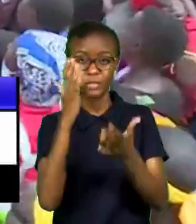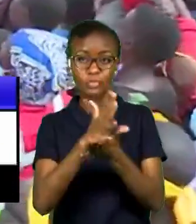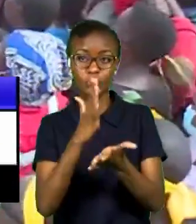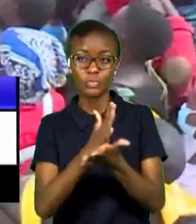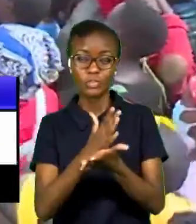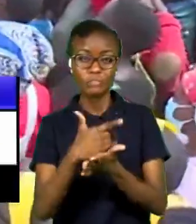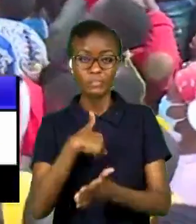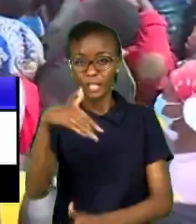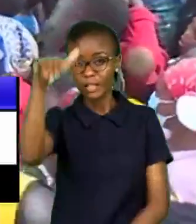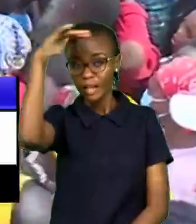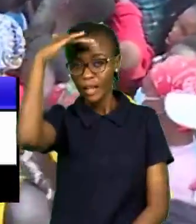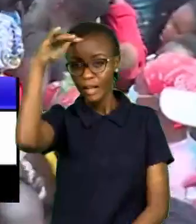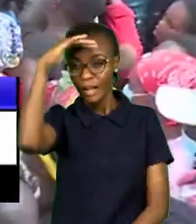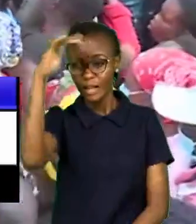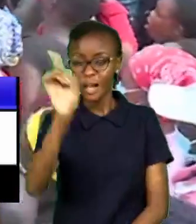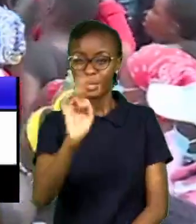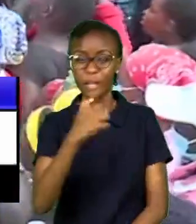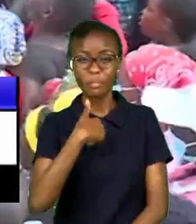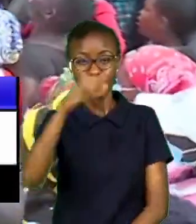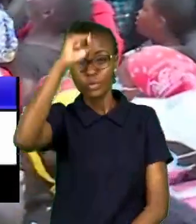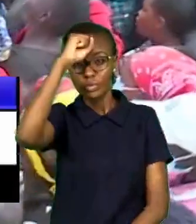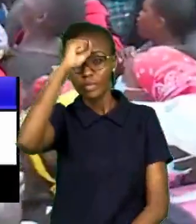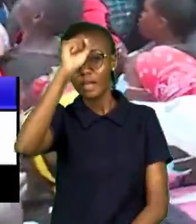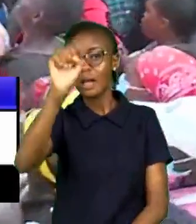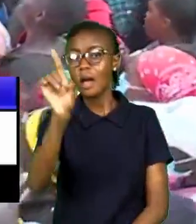si mlevi. Na mimi si mjinga.